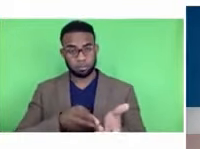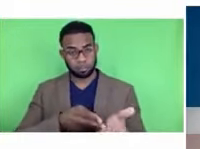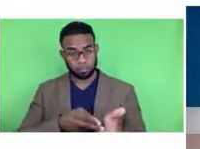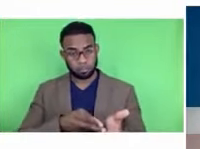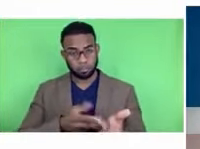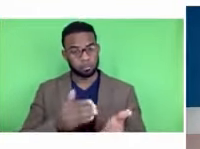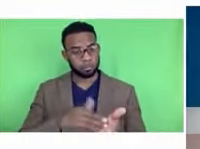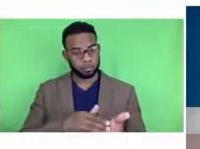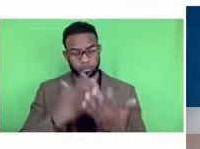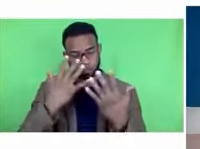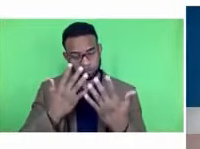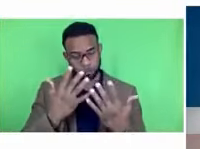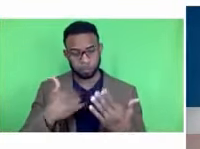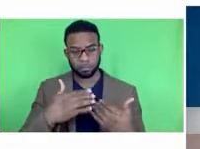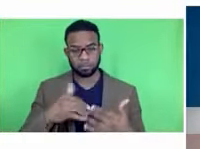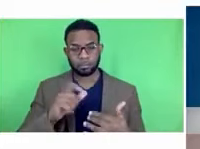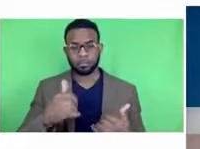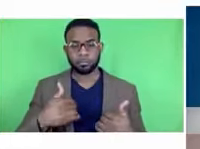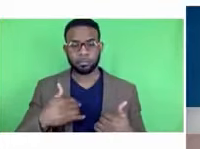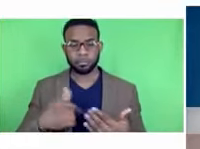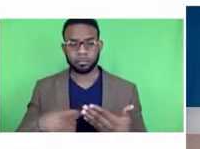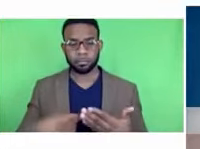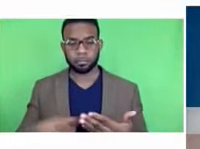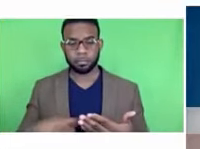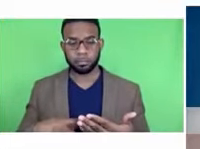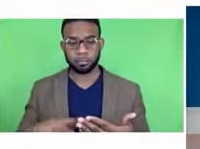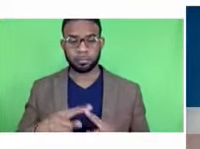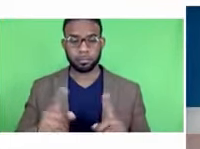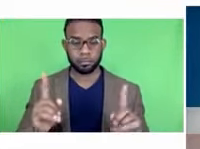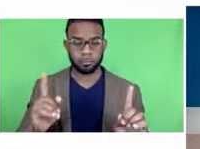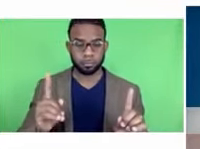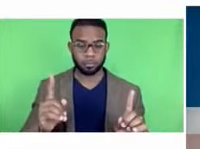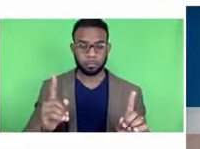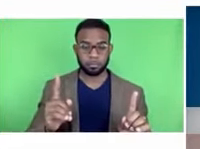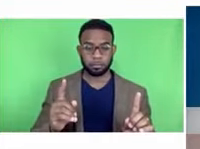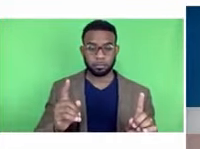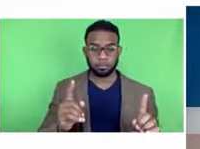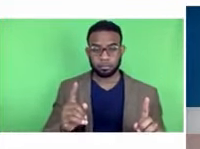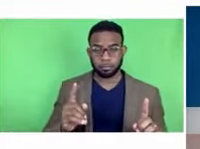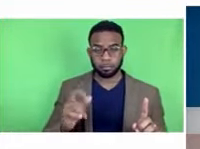it's unfortunate that we even have to have that conversation, but,